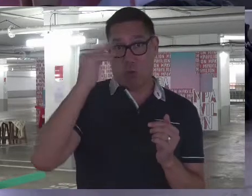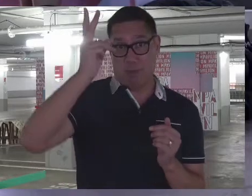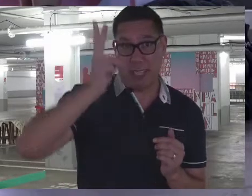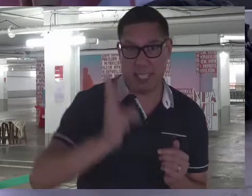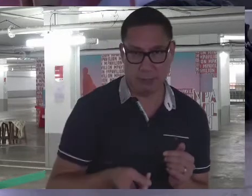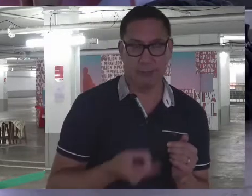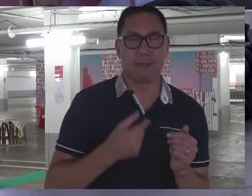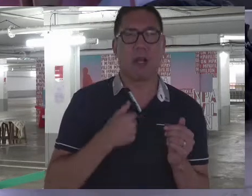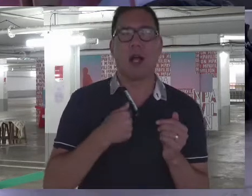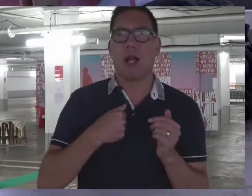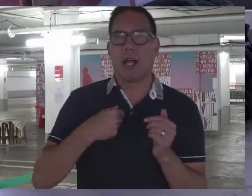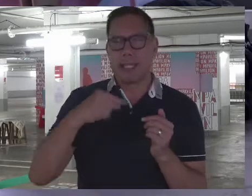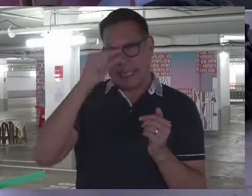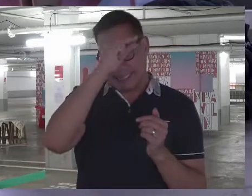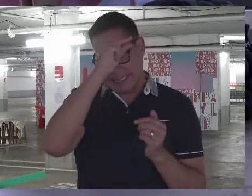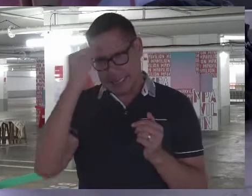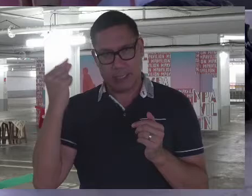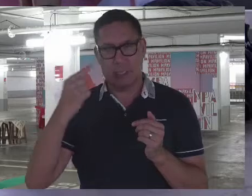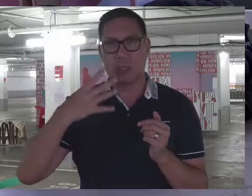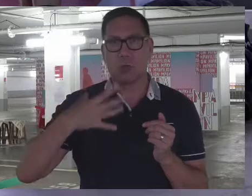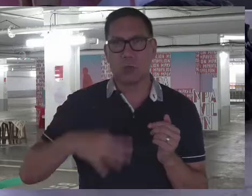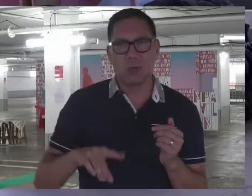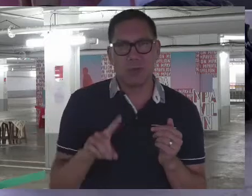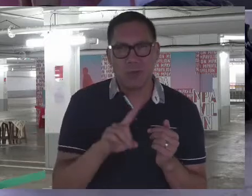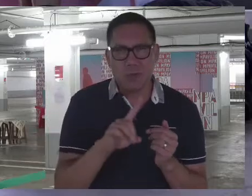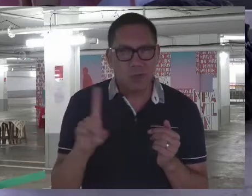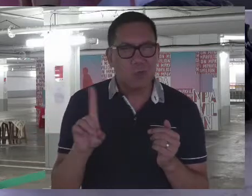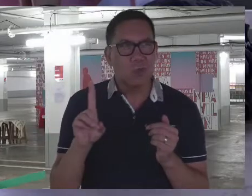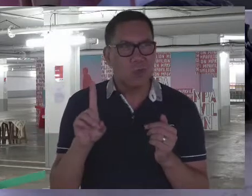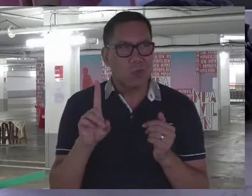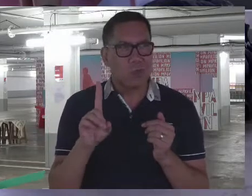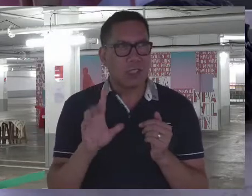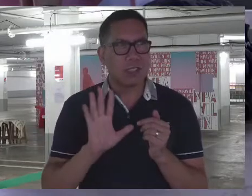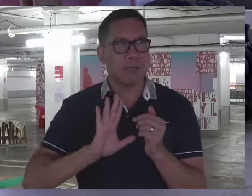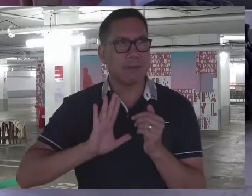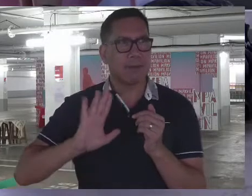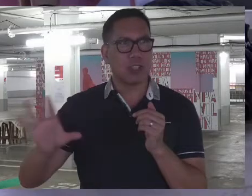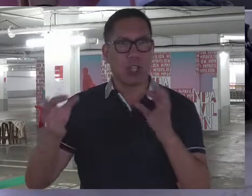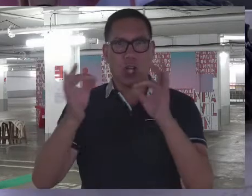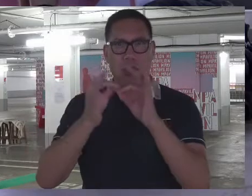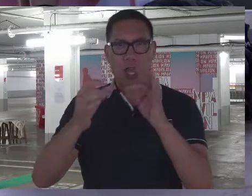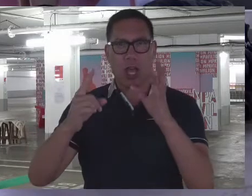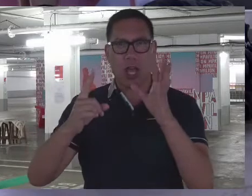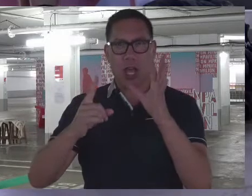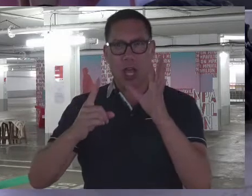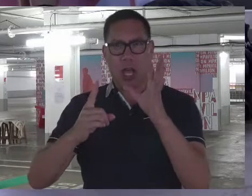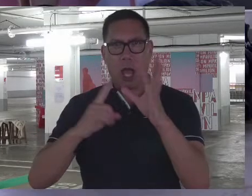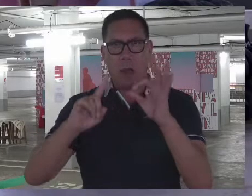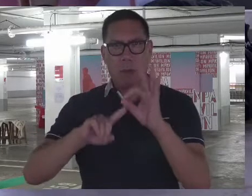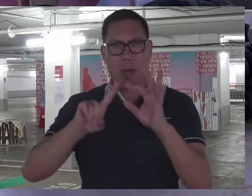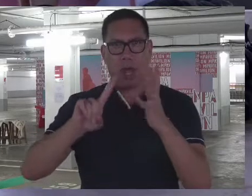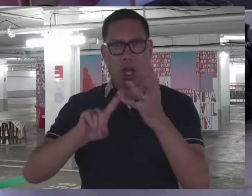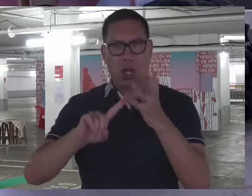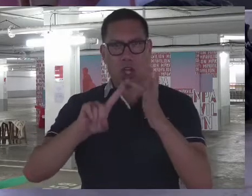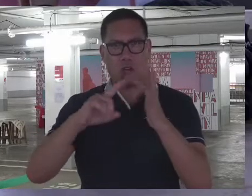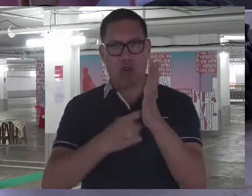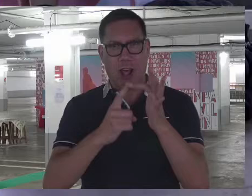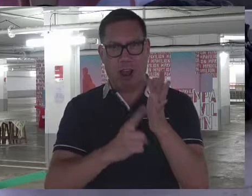sort of, wanted to push forward some daguerreotype plates. So these are Becquerel daguerreotypes.